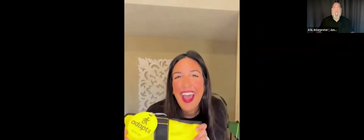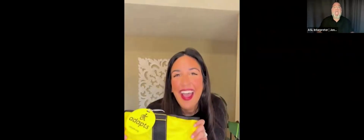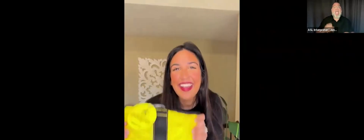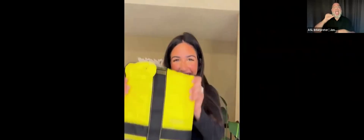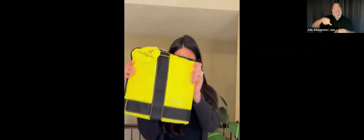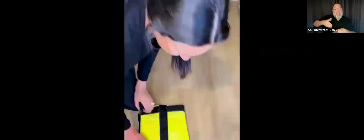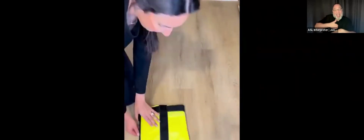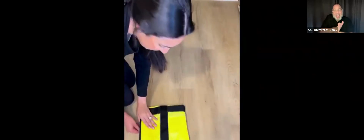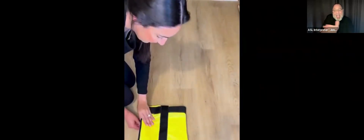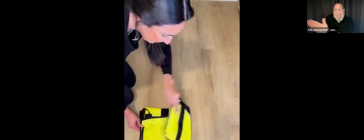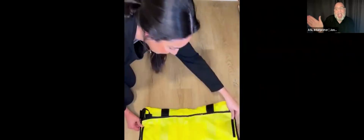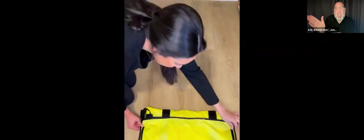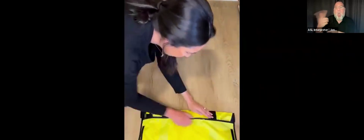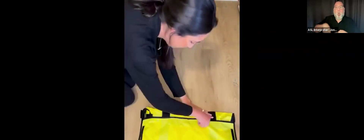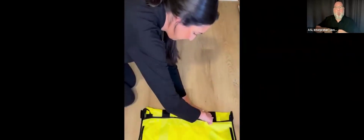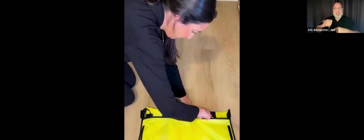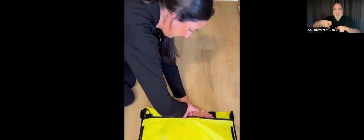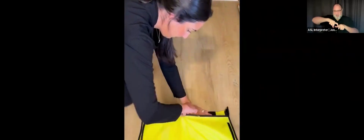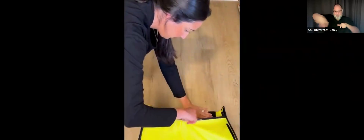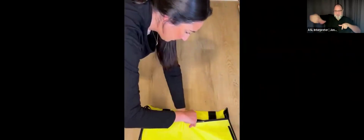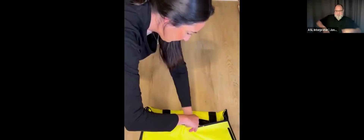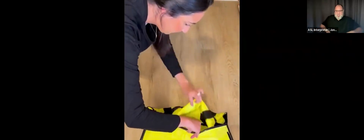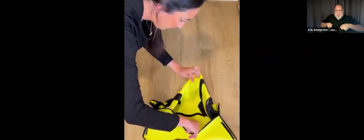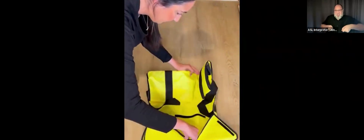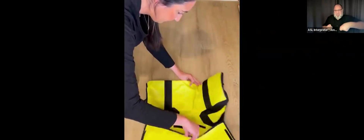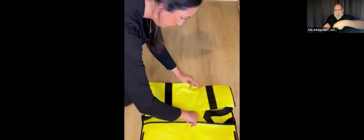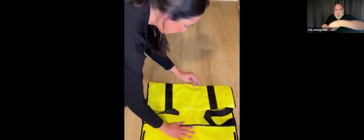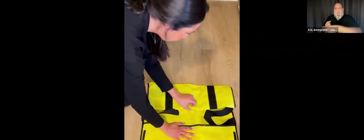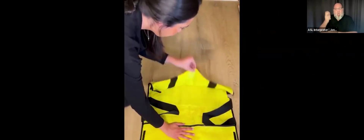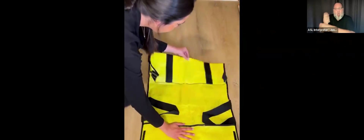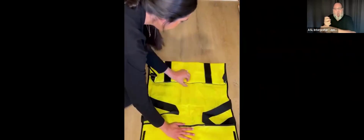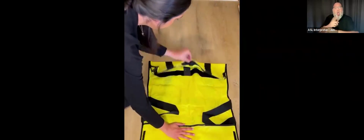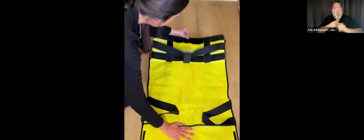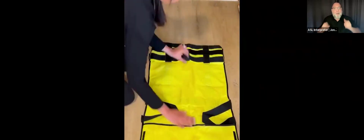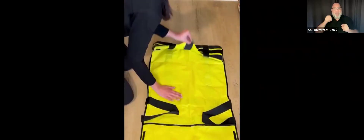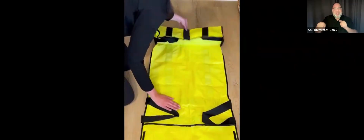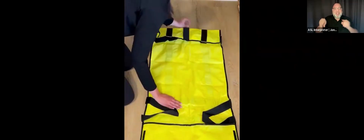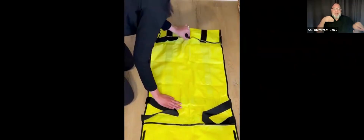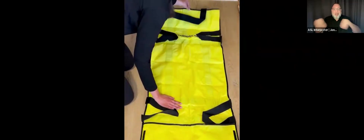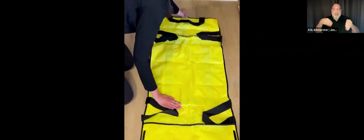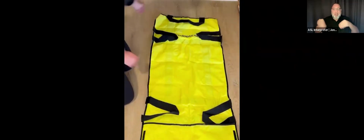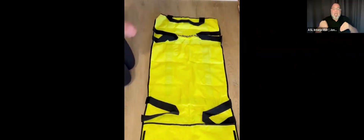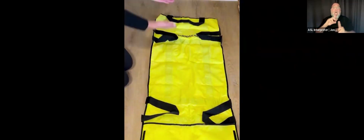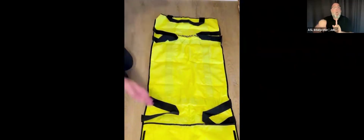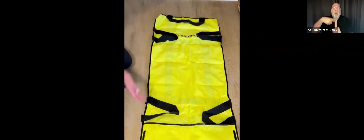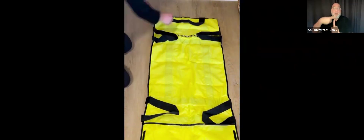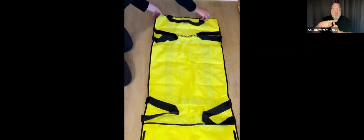can't go, and it's the only sling designed for a completely paralyzed or incapacitated person control.